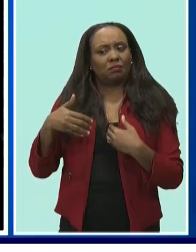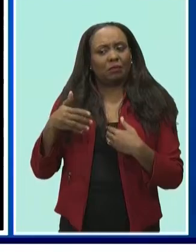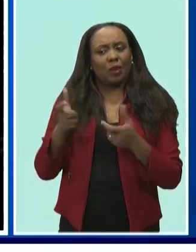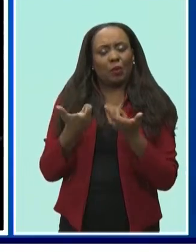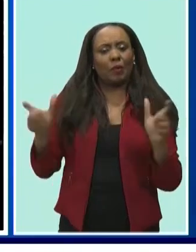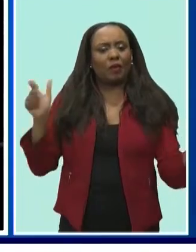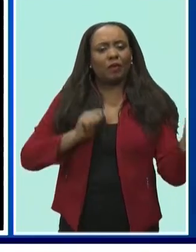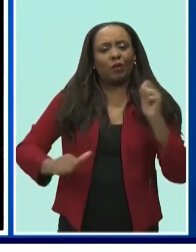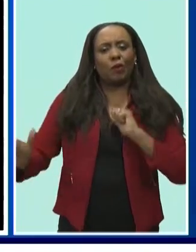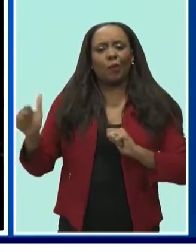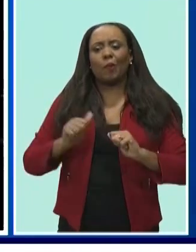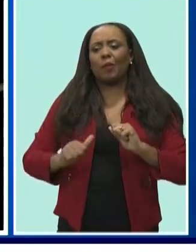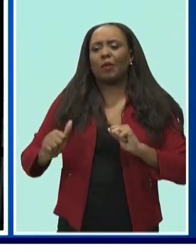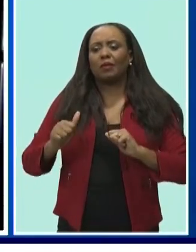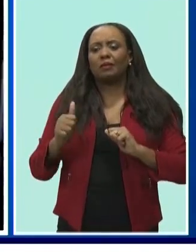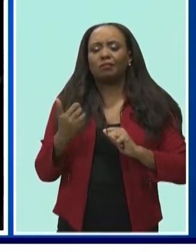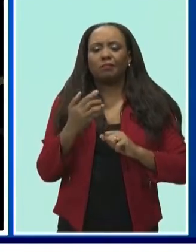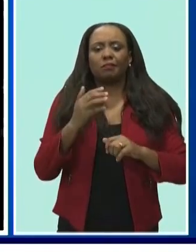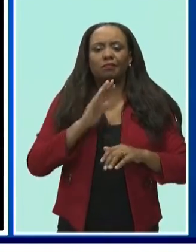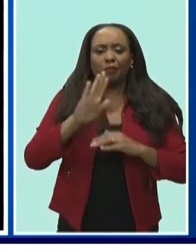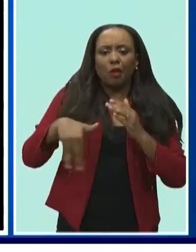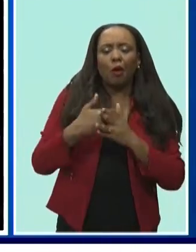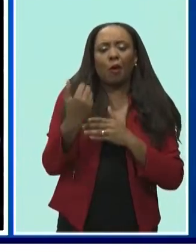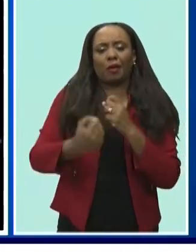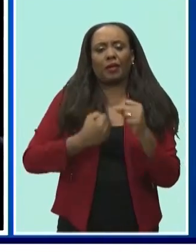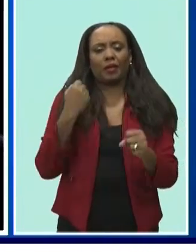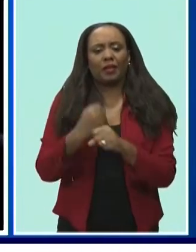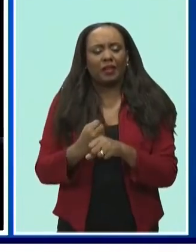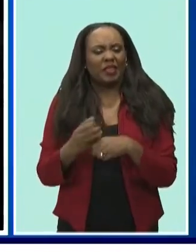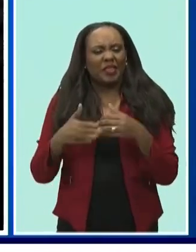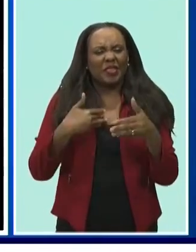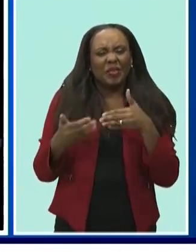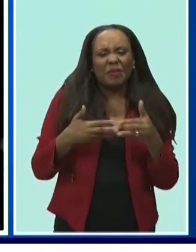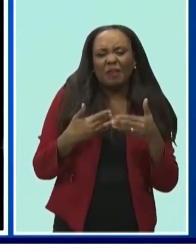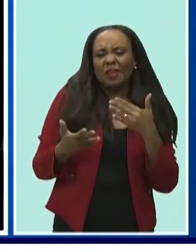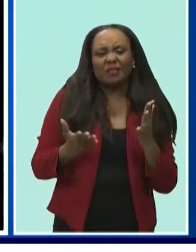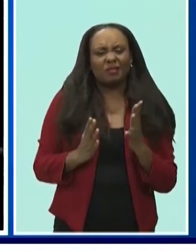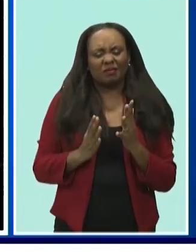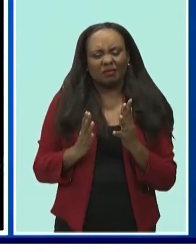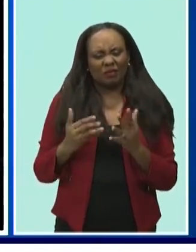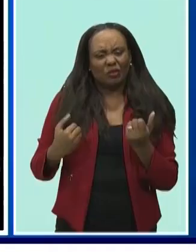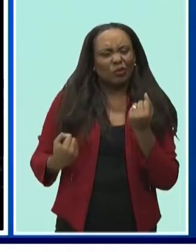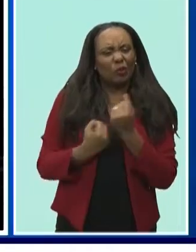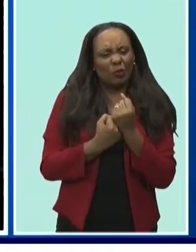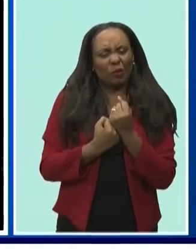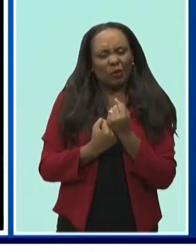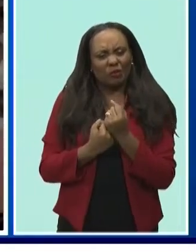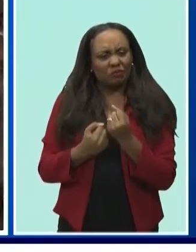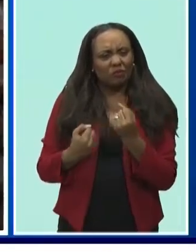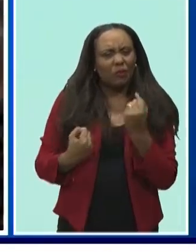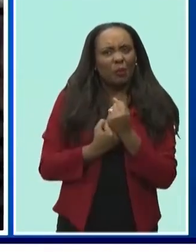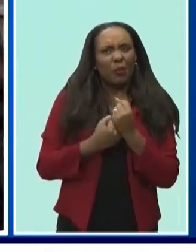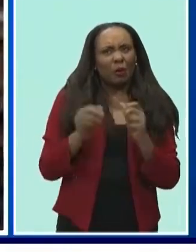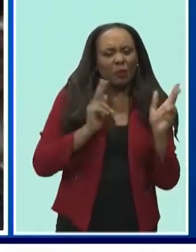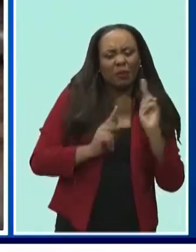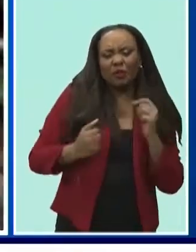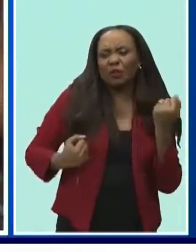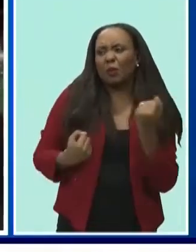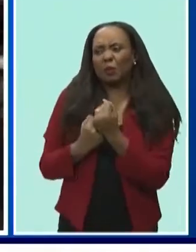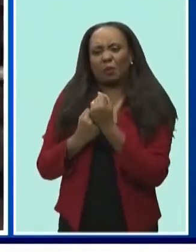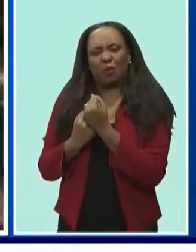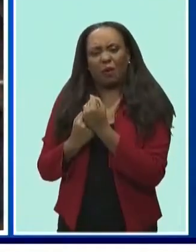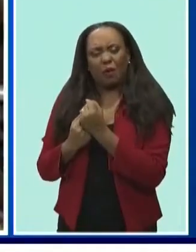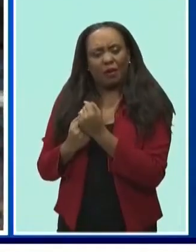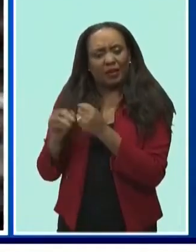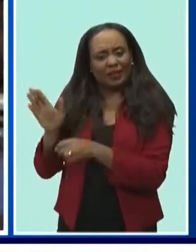that, out the season show I can come and support, just support my fans and everything with some great music, And promoters